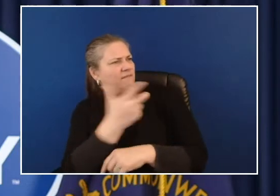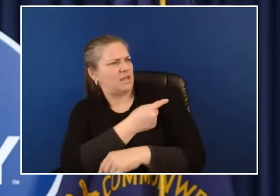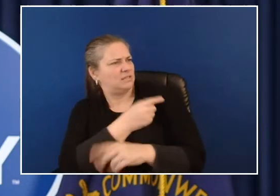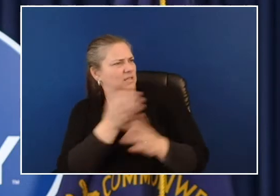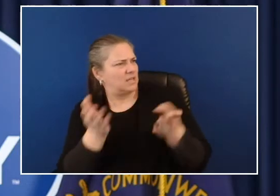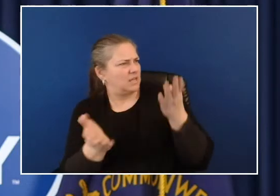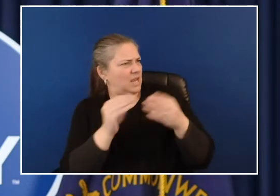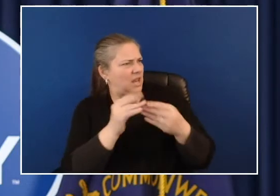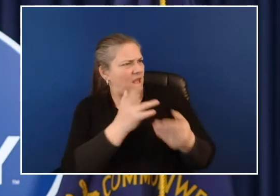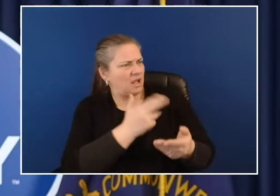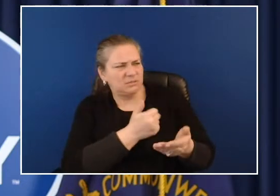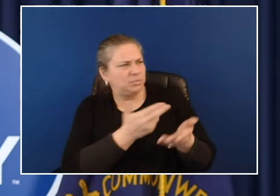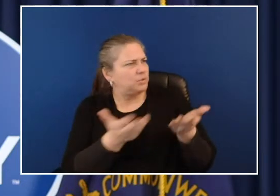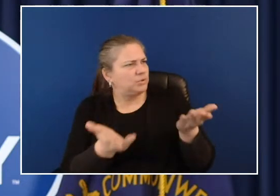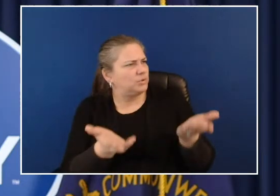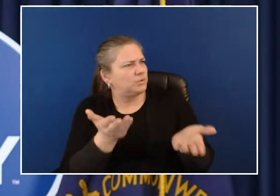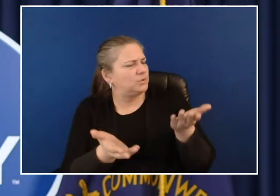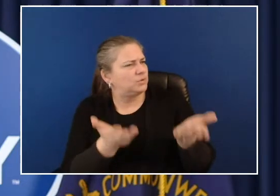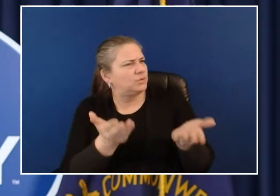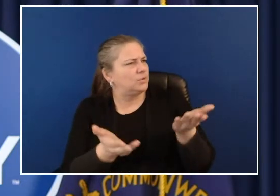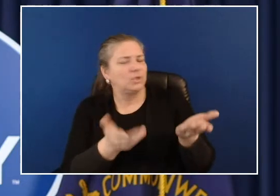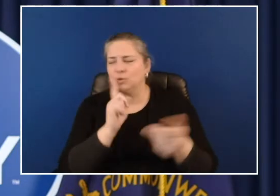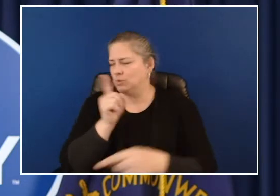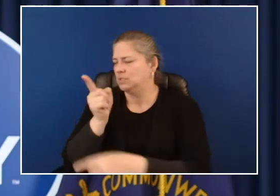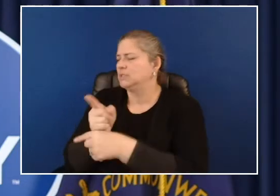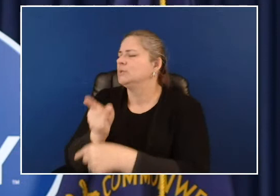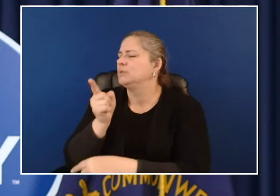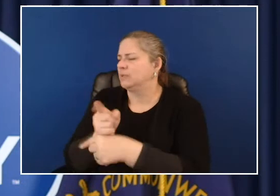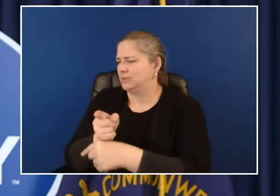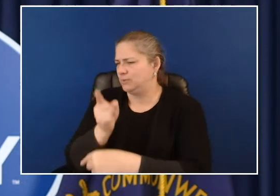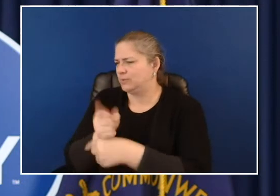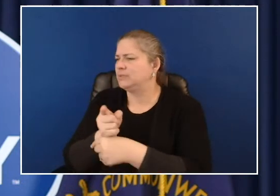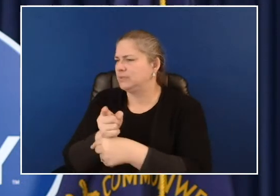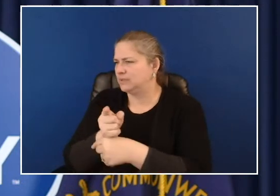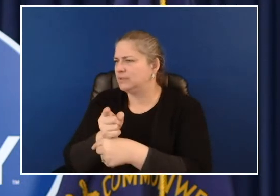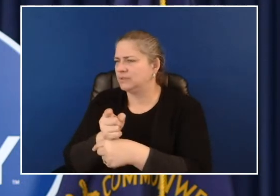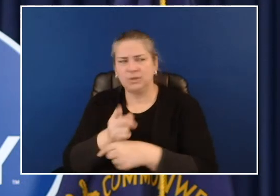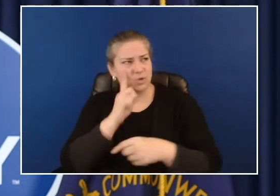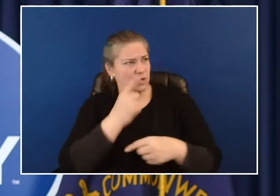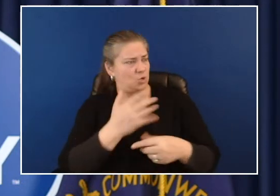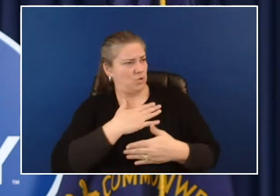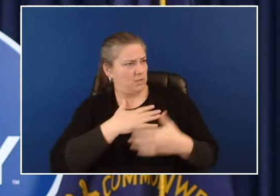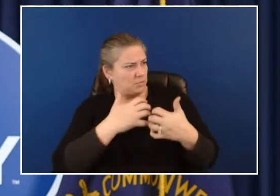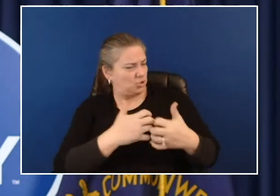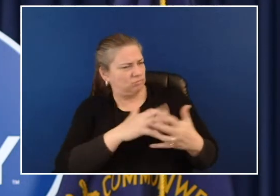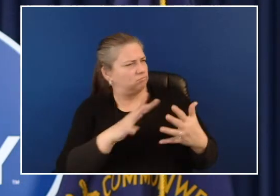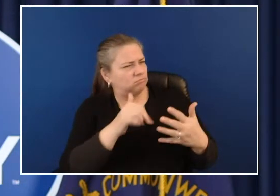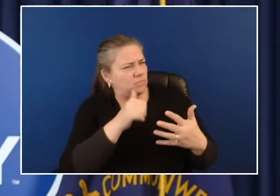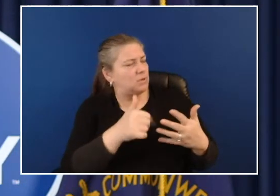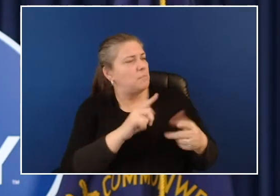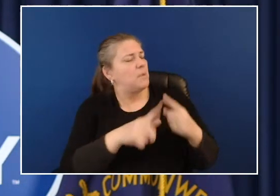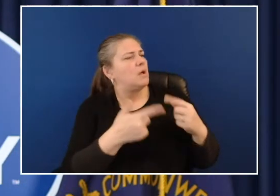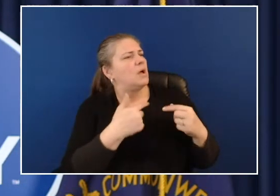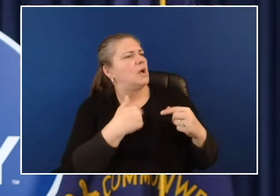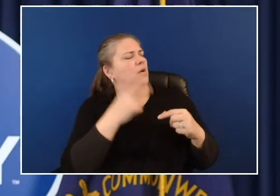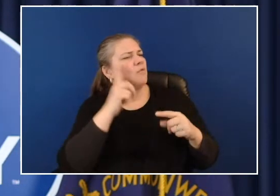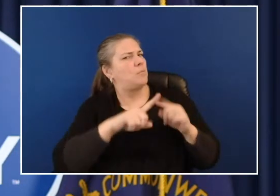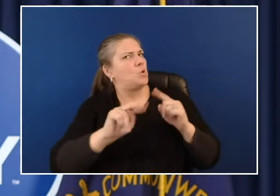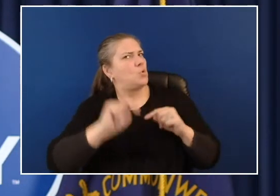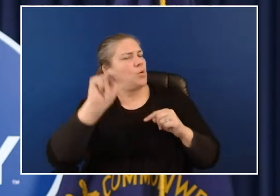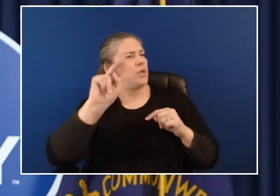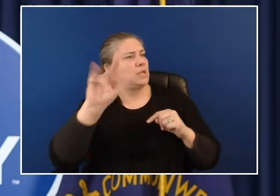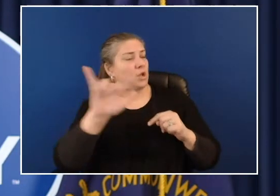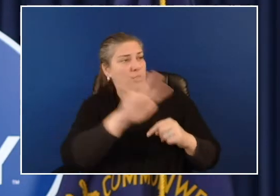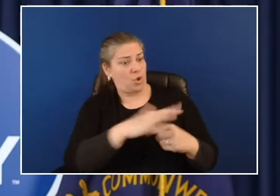hospitals and Right. ICU and ventilators. I've seen some information from Northern Kentucky, from their health department and from